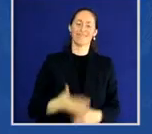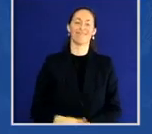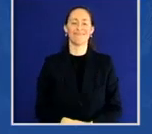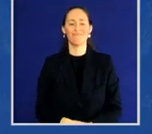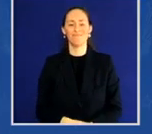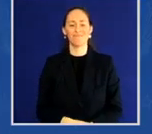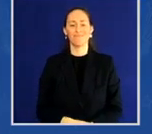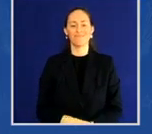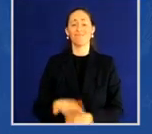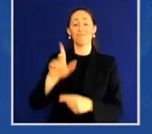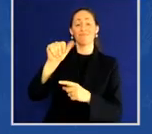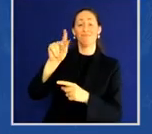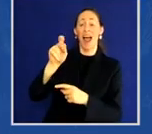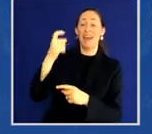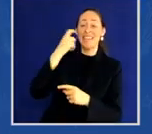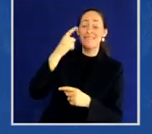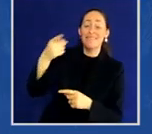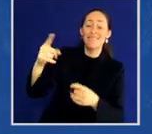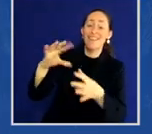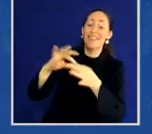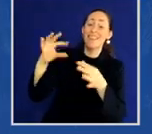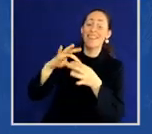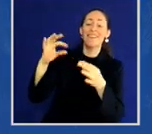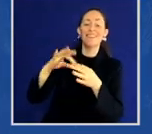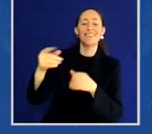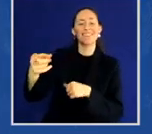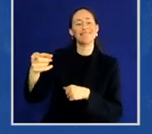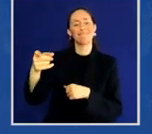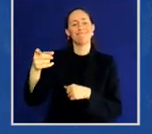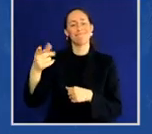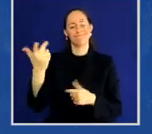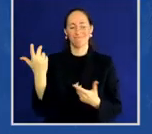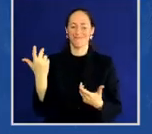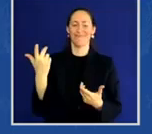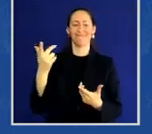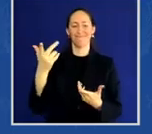you didn't treat each other like family. You are family. Please sit down, guys. Sit down.